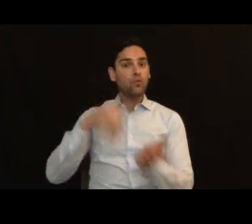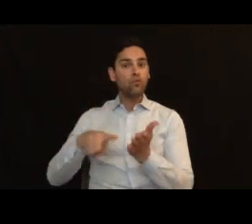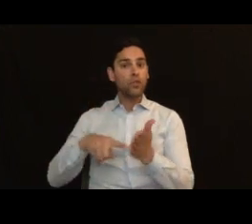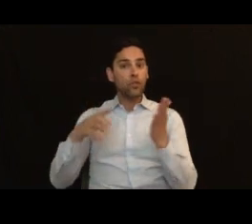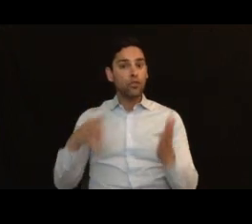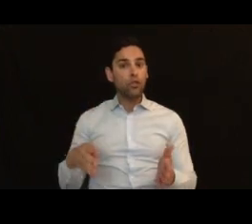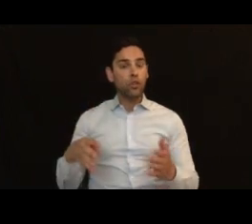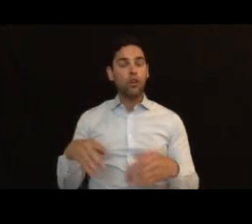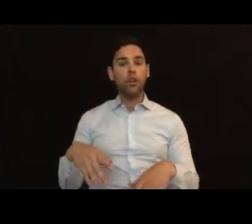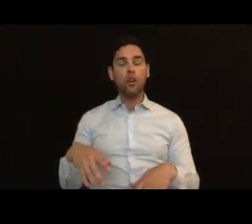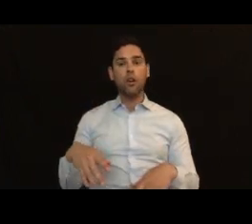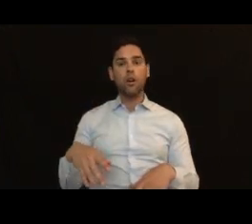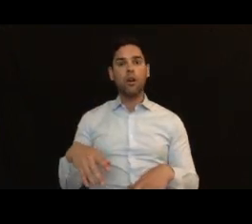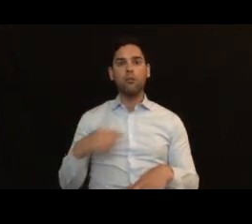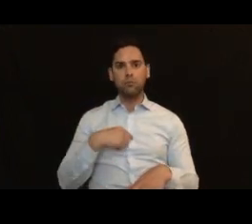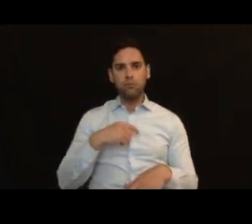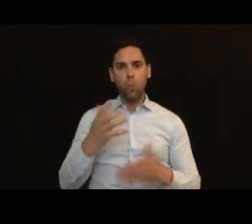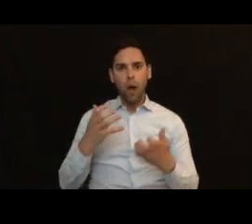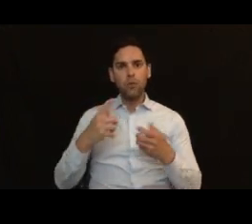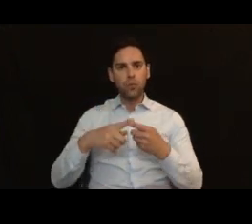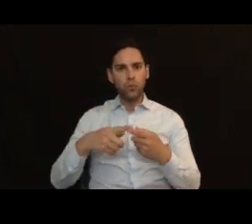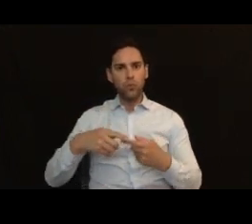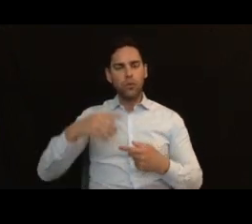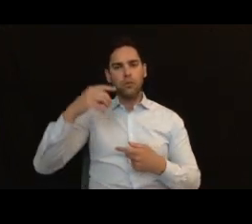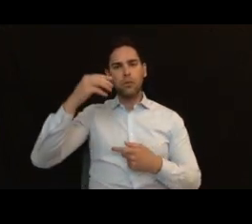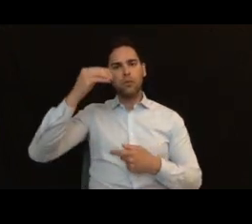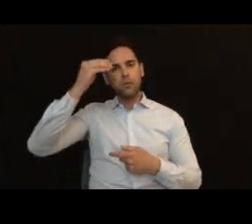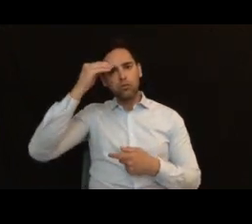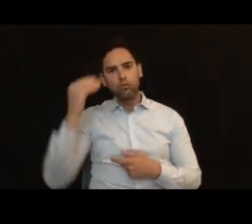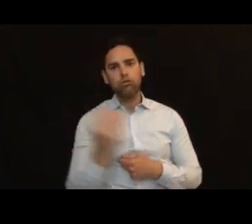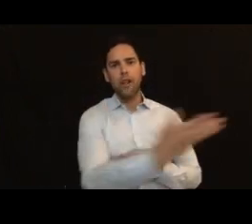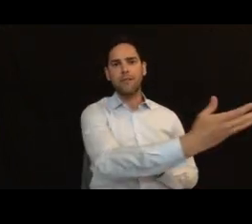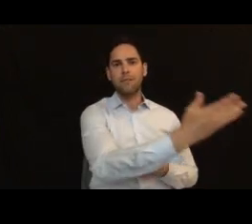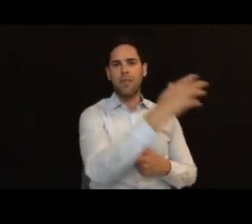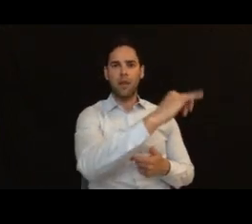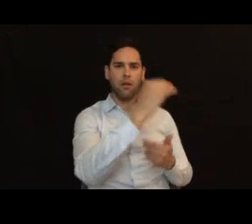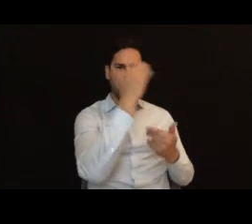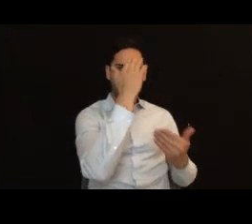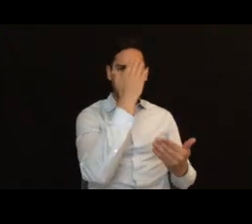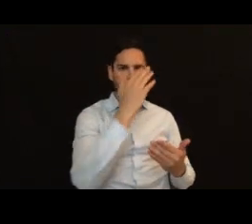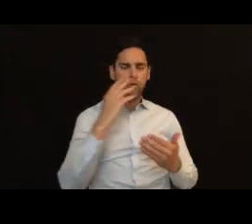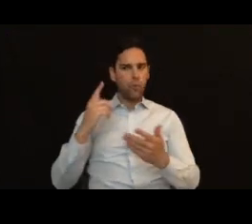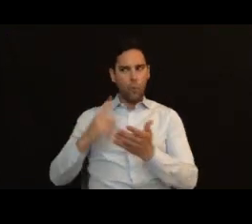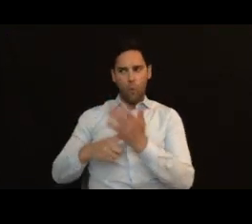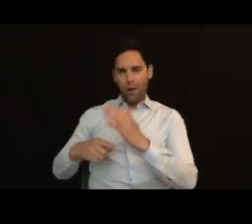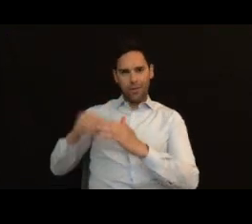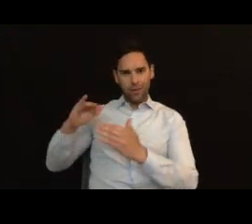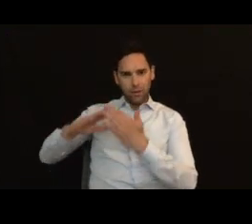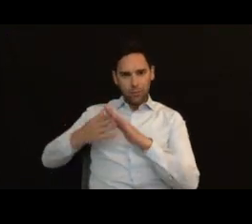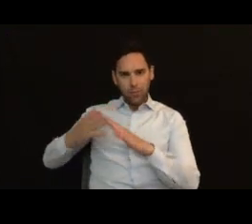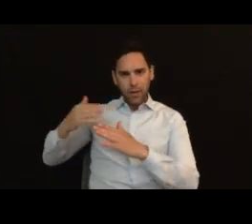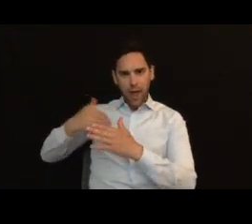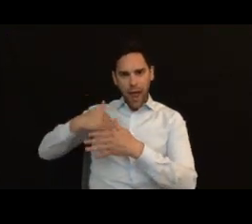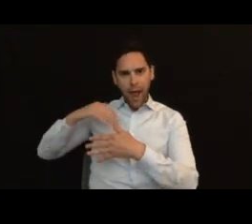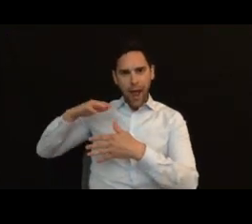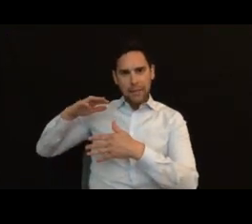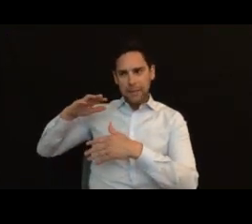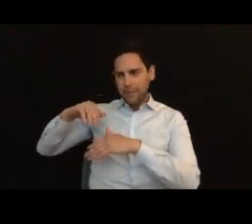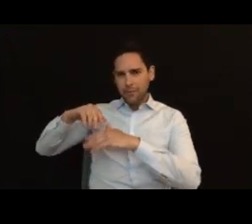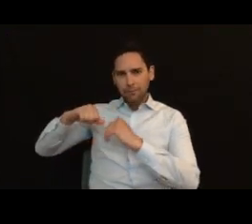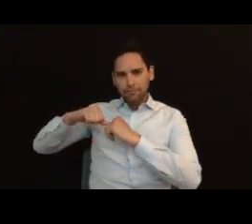knowledge, so not just transmitting the epistemology that is constructed within the community, but also